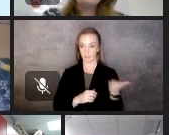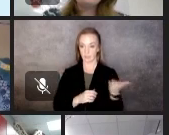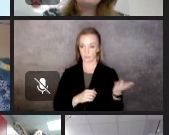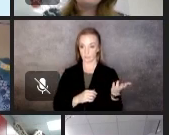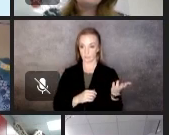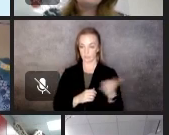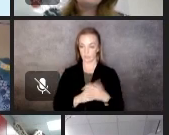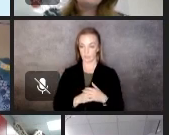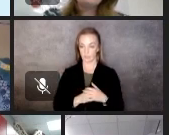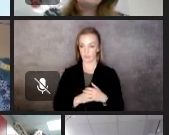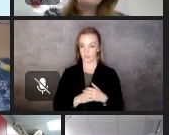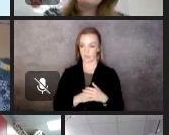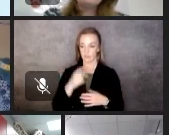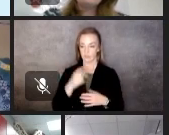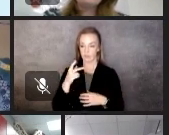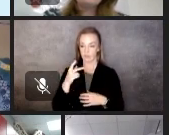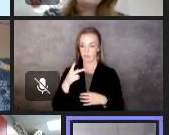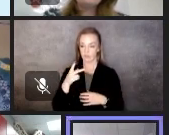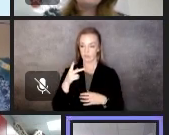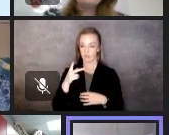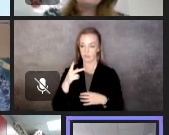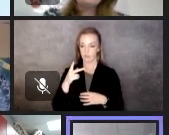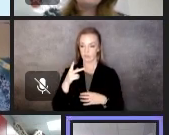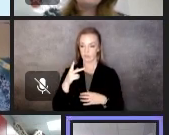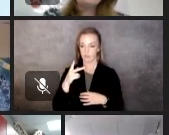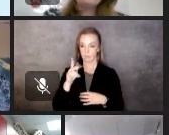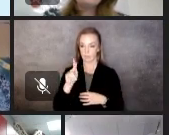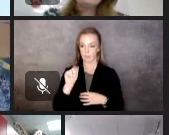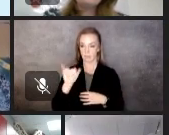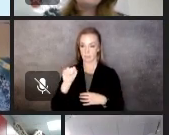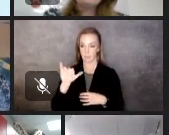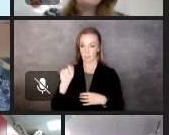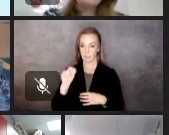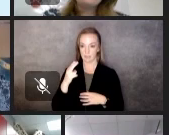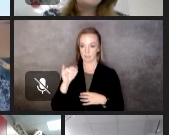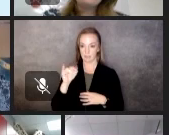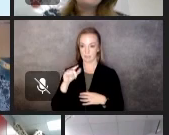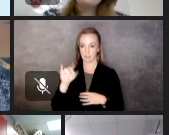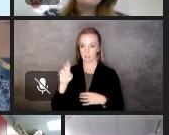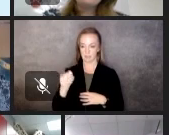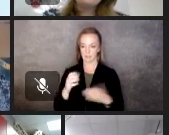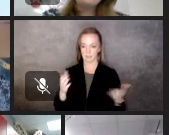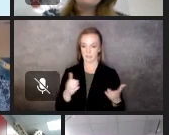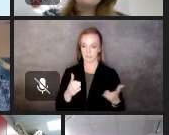Kason Higgins. I'm here. Carla Criswell.